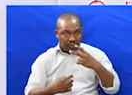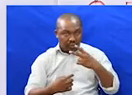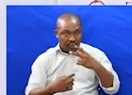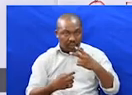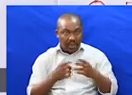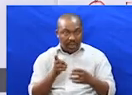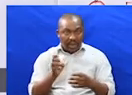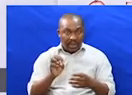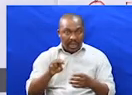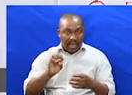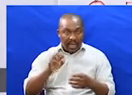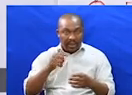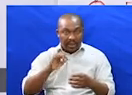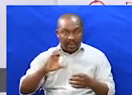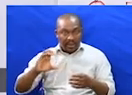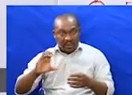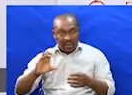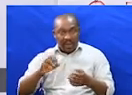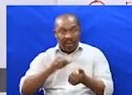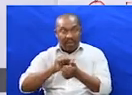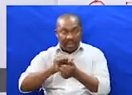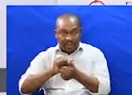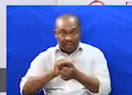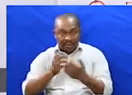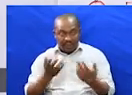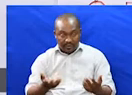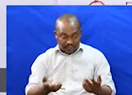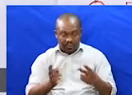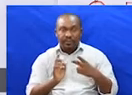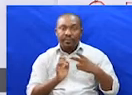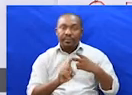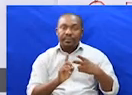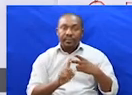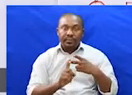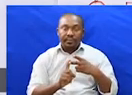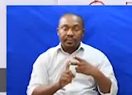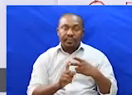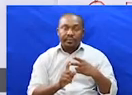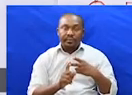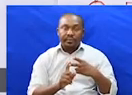And number 2, my dear student,